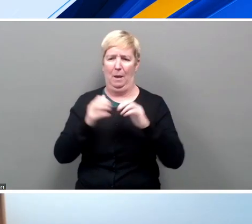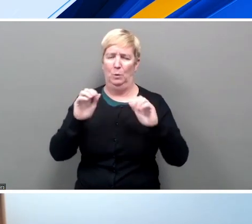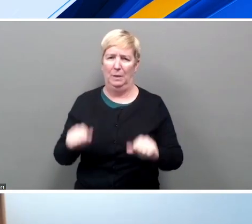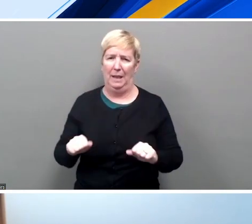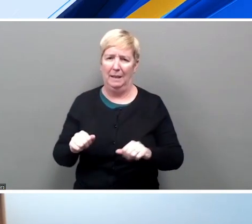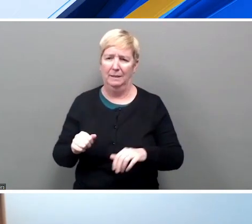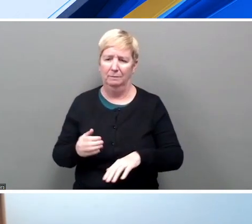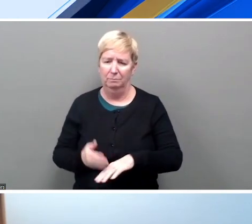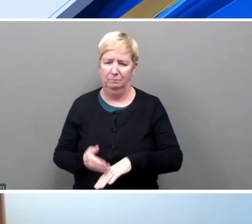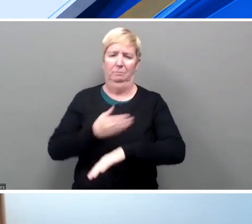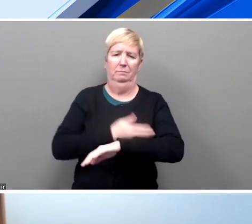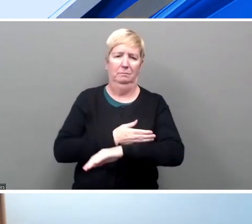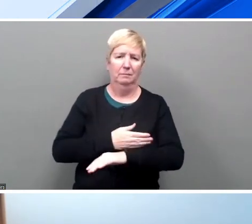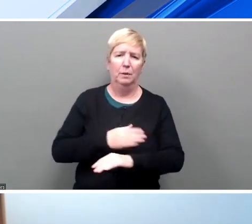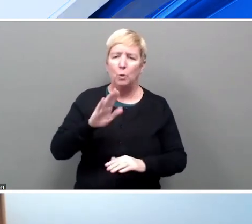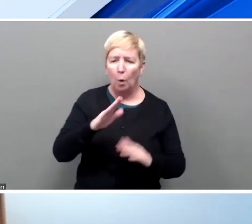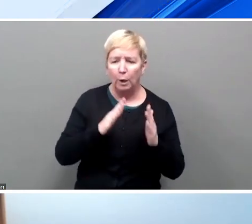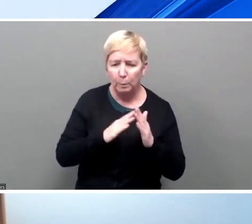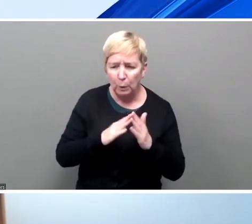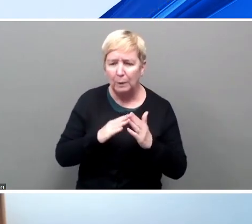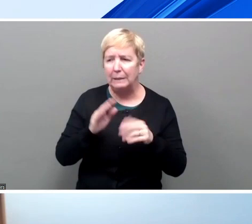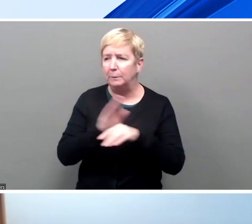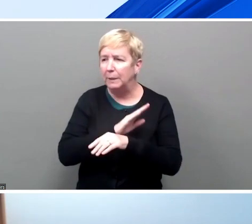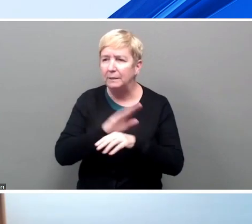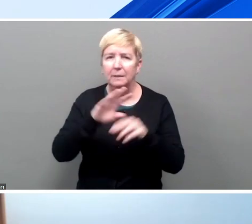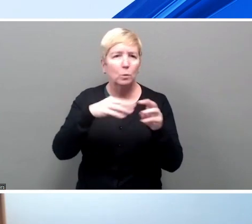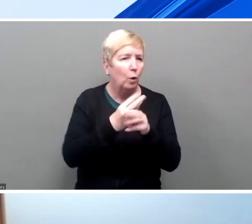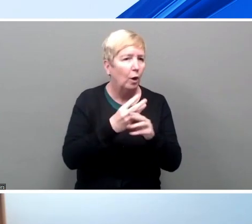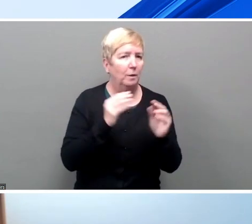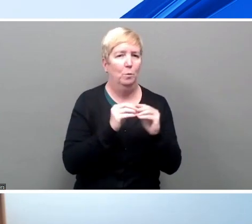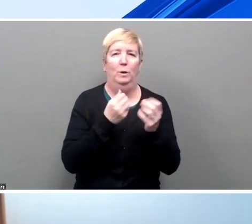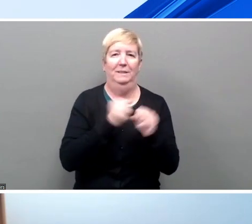your community, your world, your business safer for other people